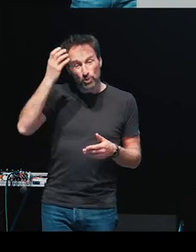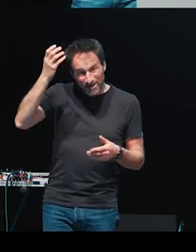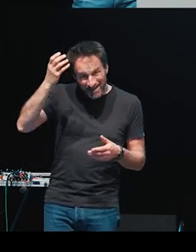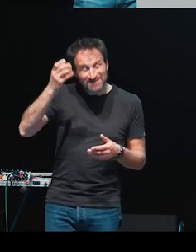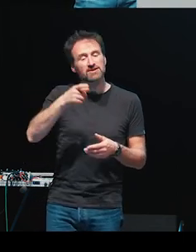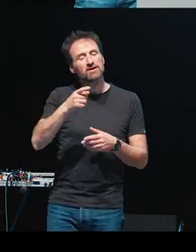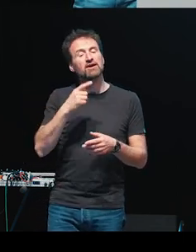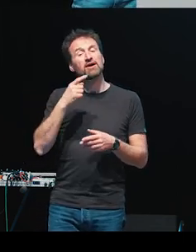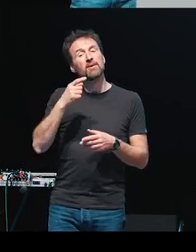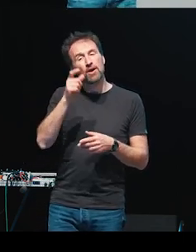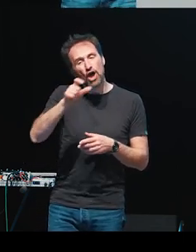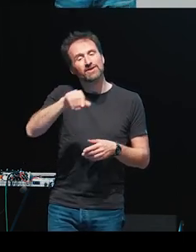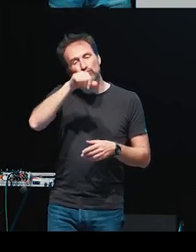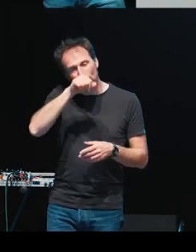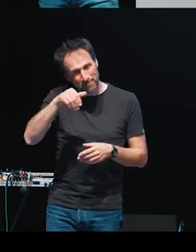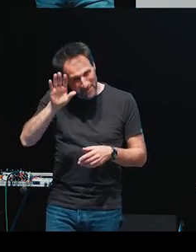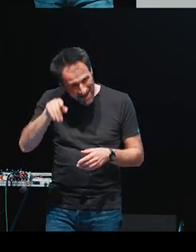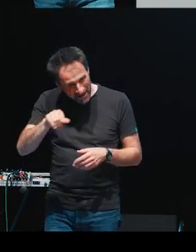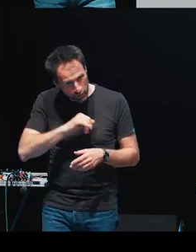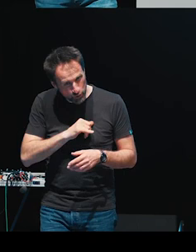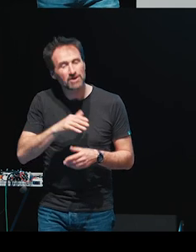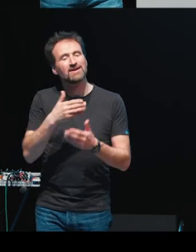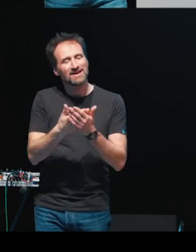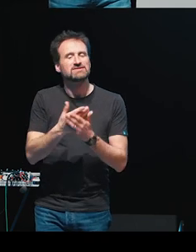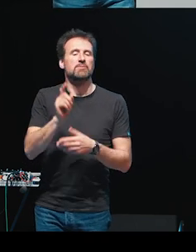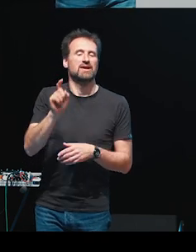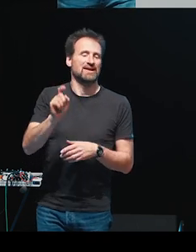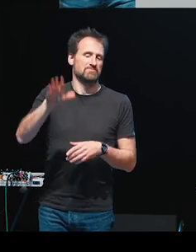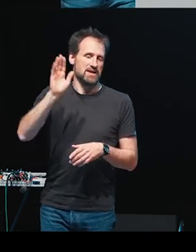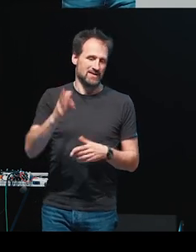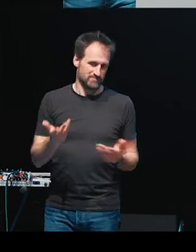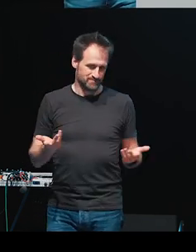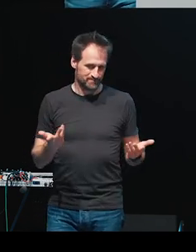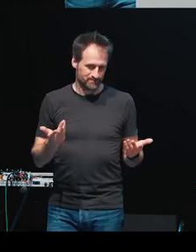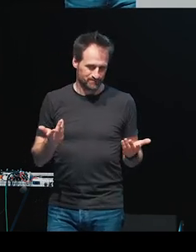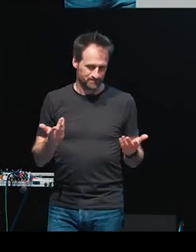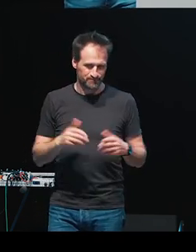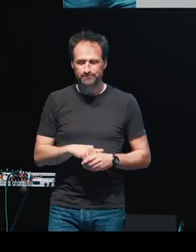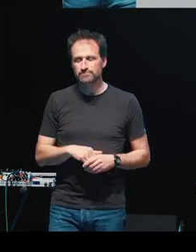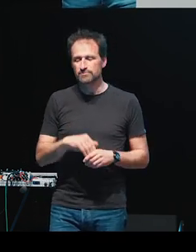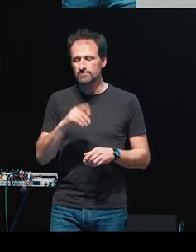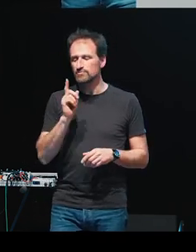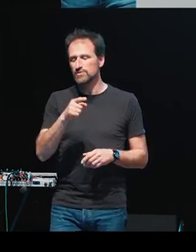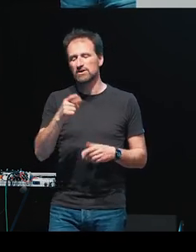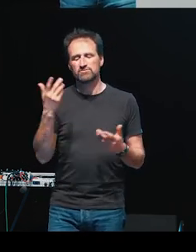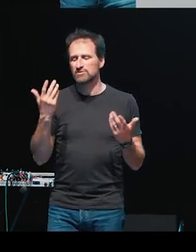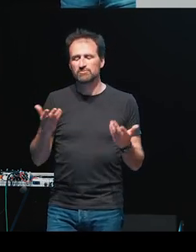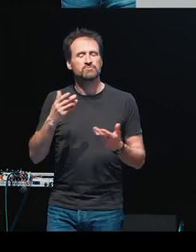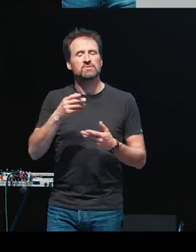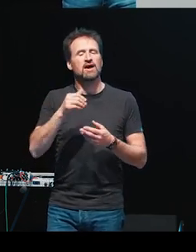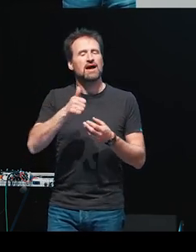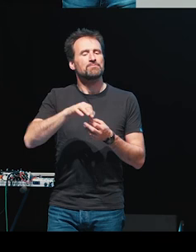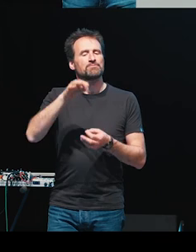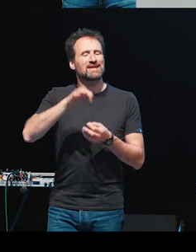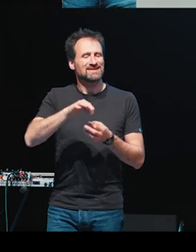metric. By metric, I mean, like again, for e-commerce company, it could be very simple, like you get more reservations, more bookings.